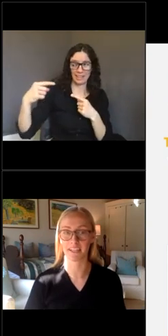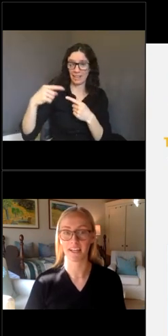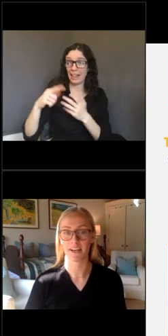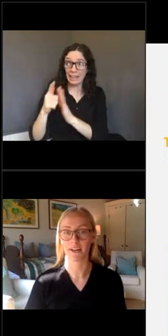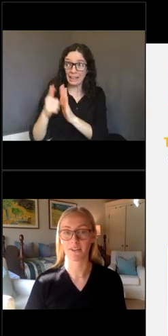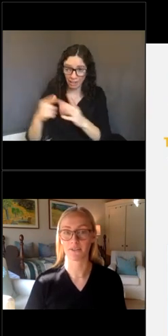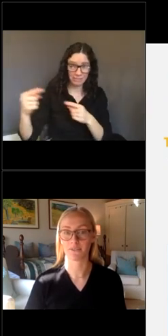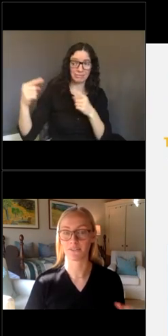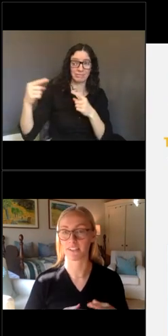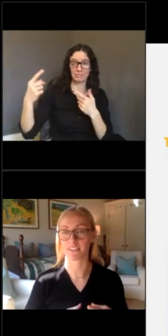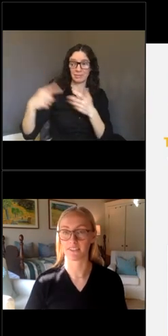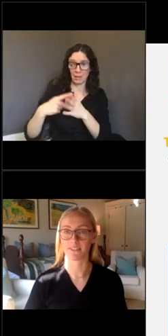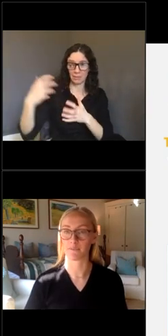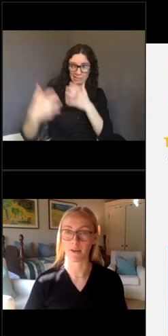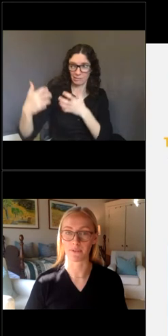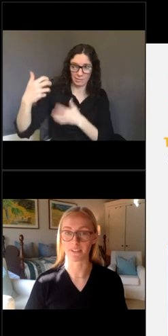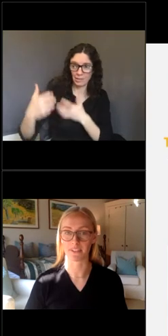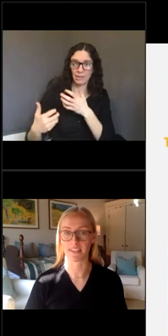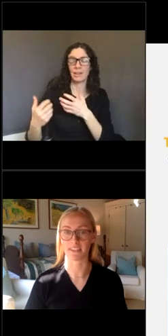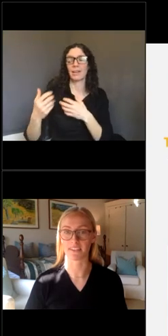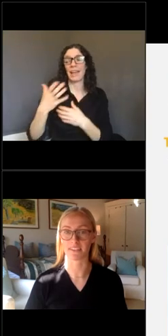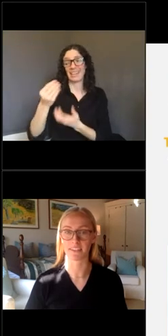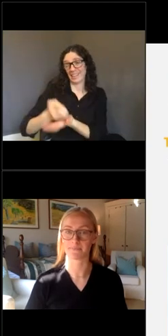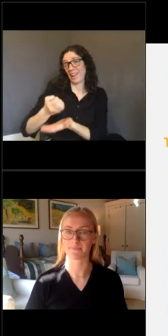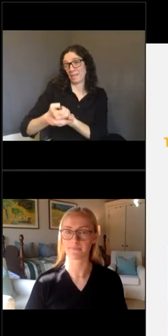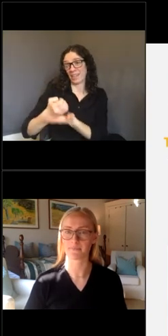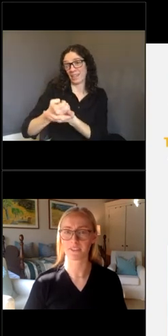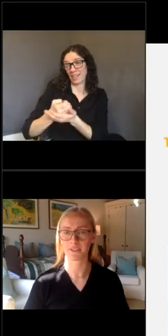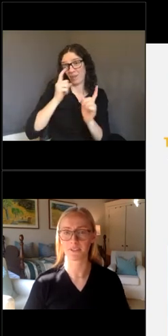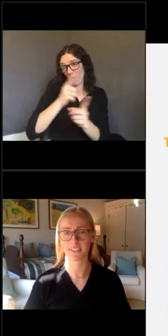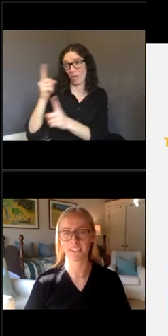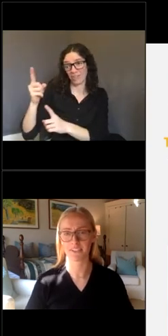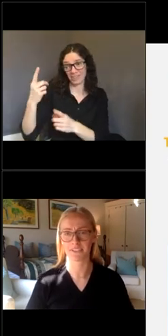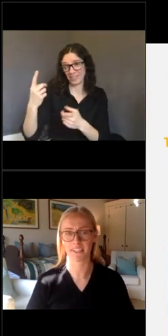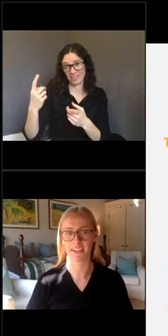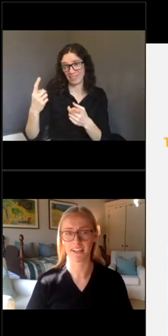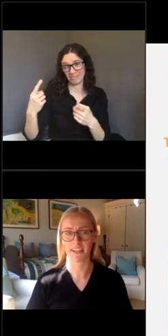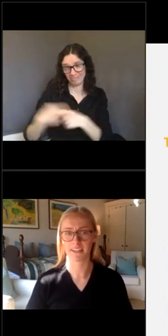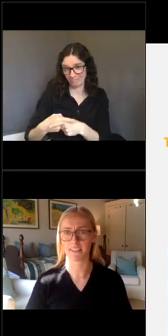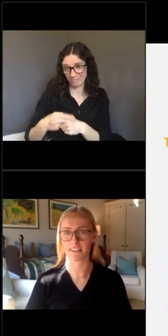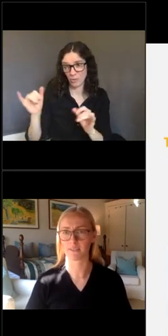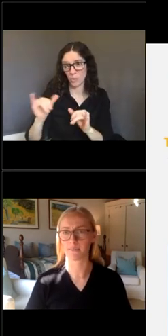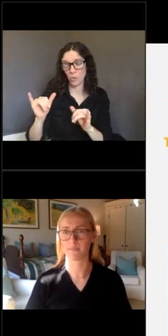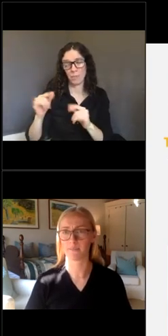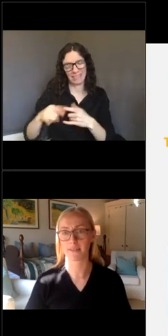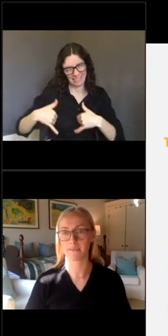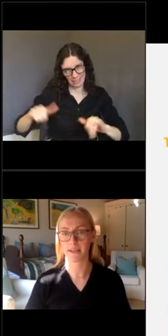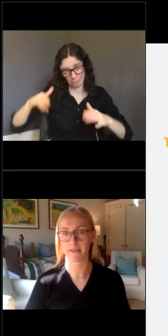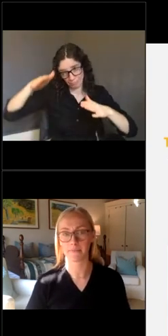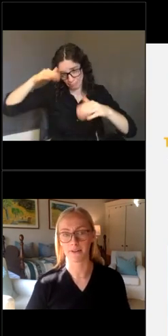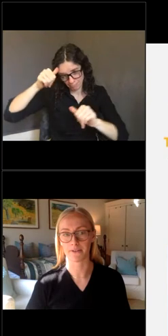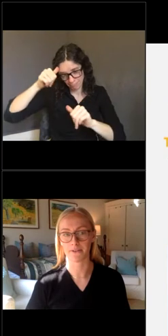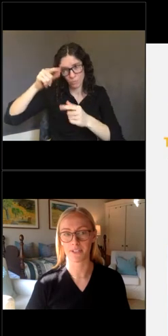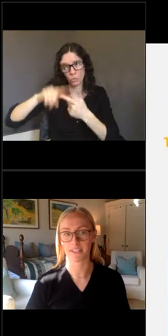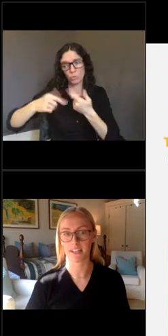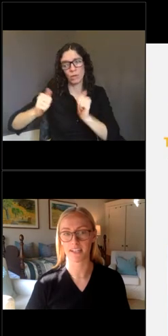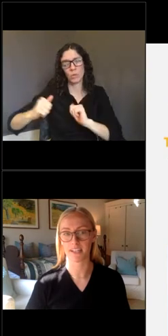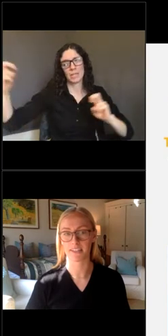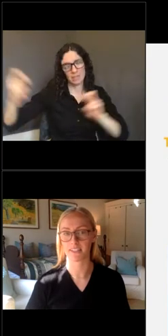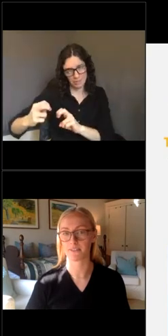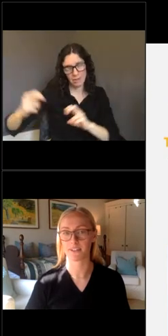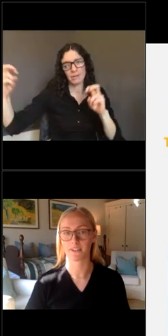systems of these different member states. So essentially, these man-made